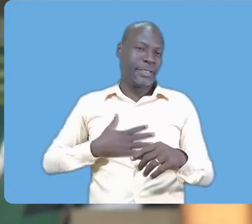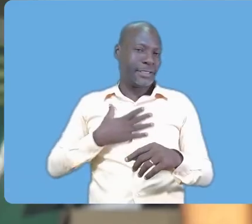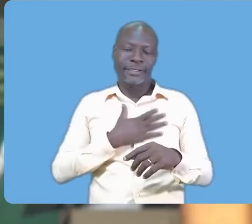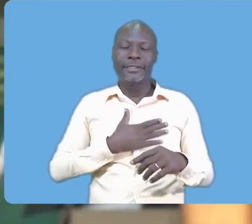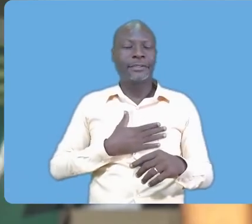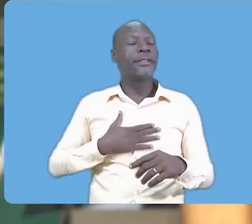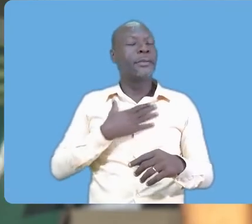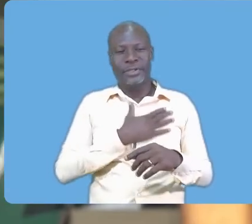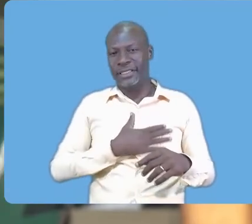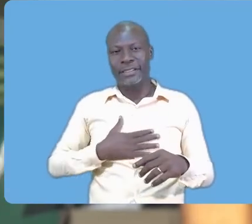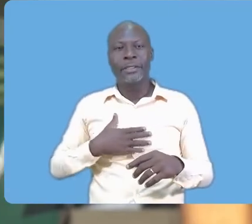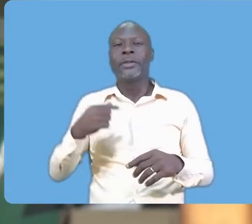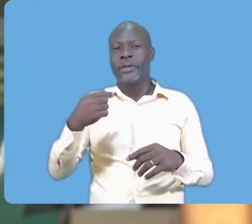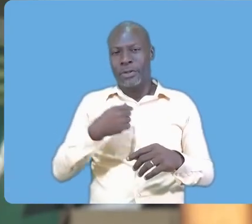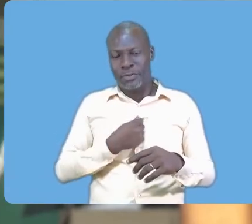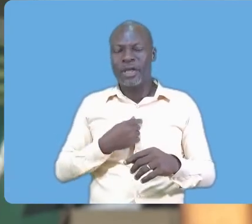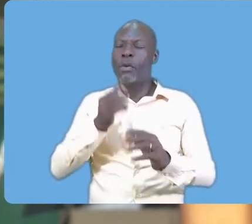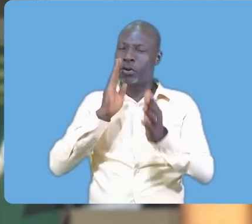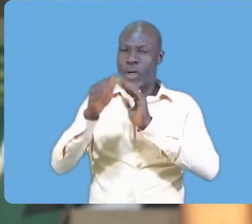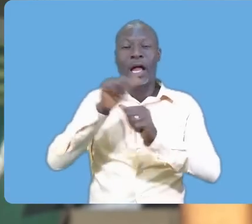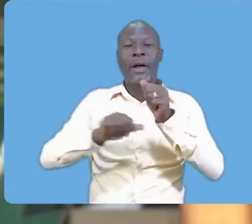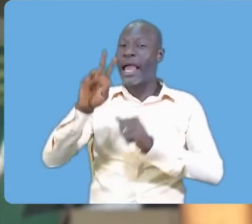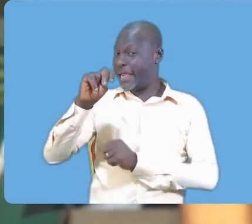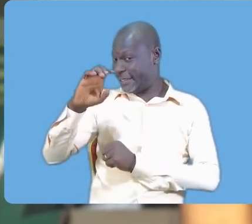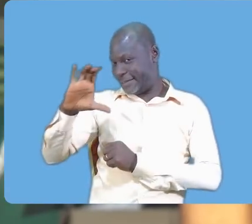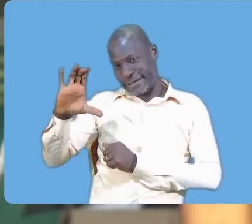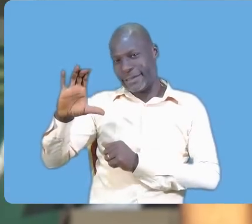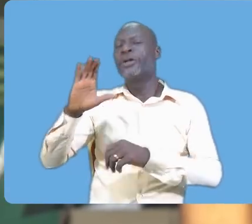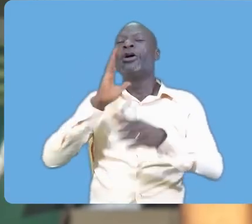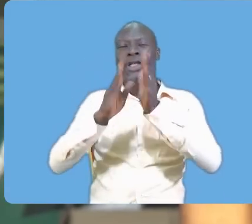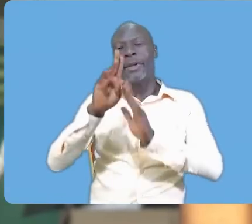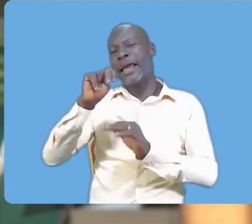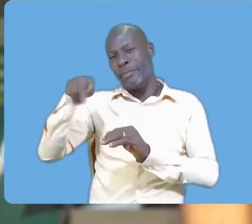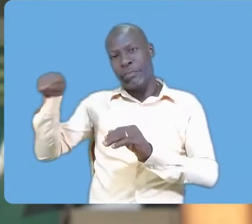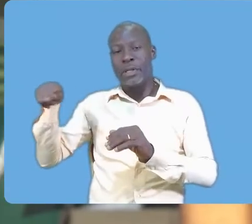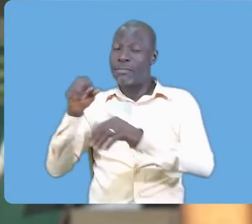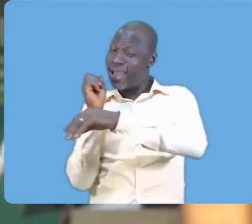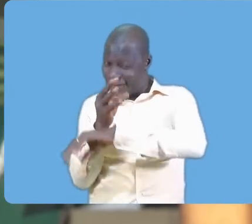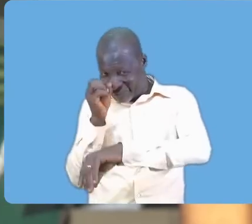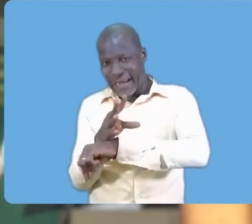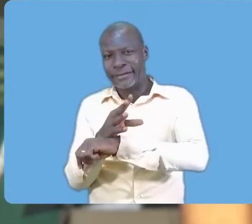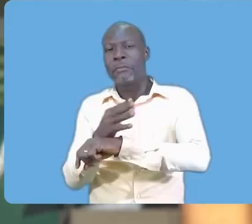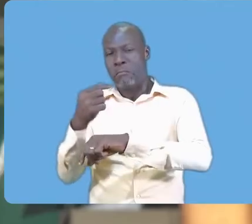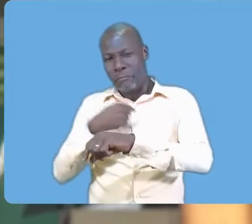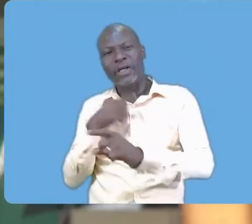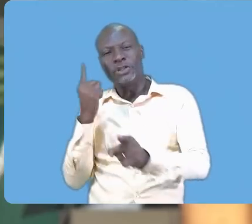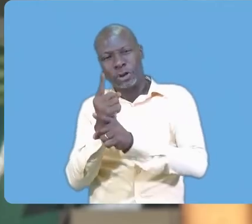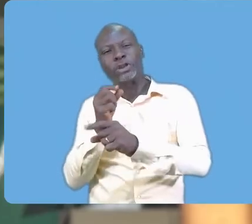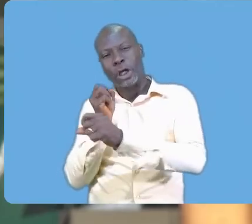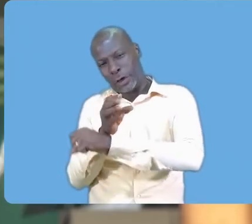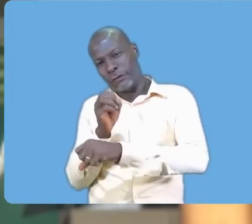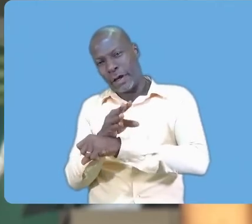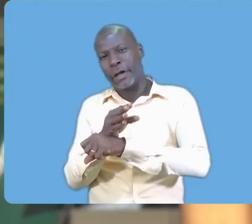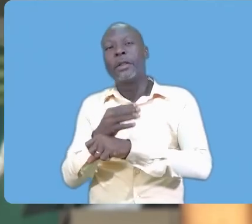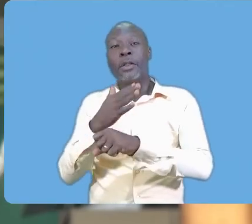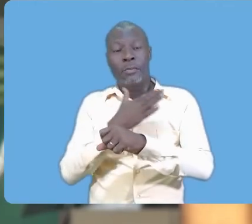mekoso aka NDC ho asam ebri biara a meka politics ho asam na eye futuo medo oman Ghana sa de